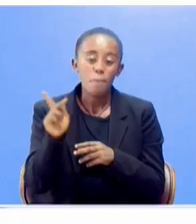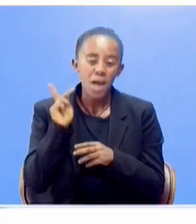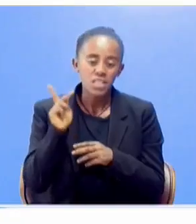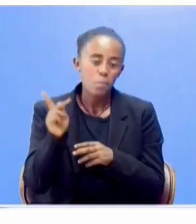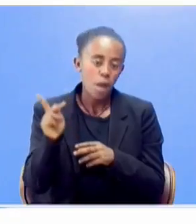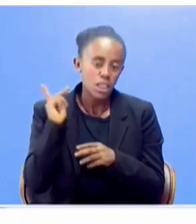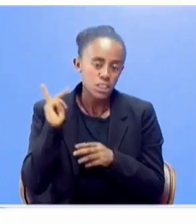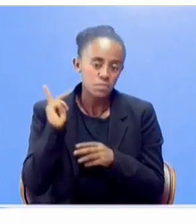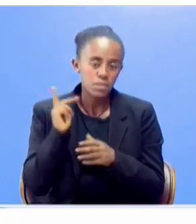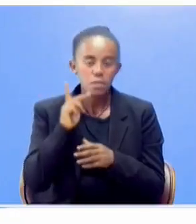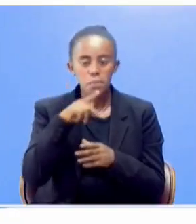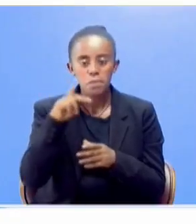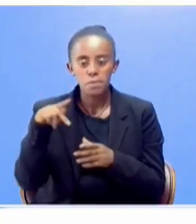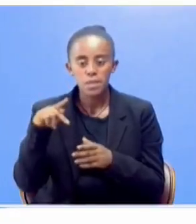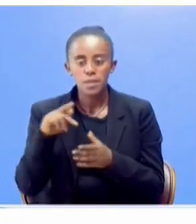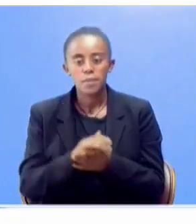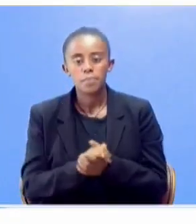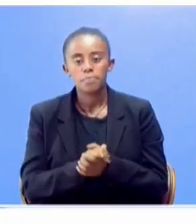Past participle.